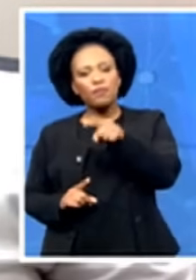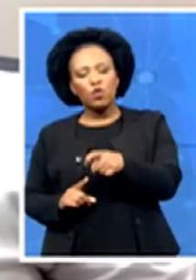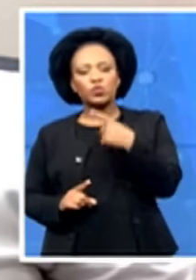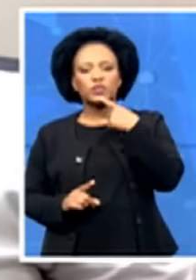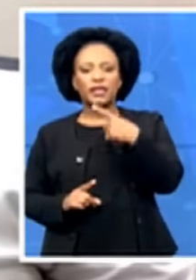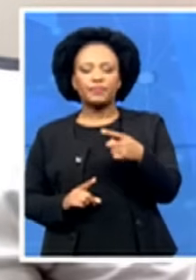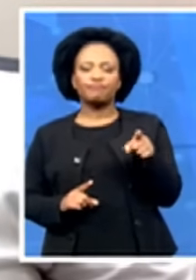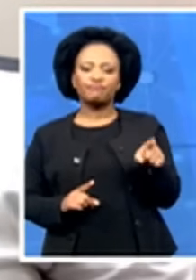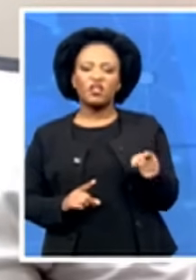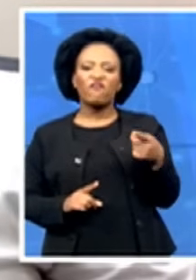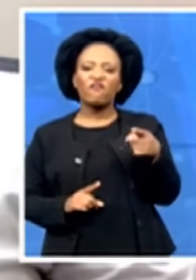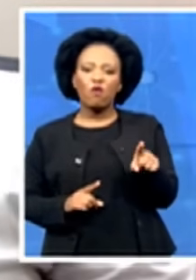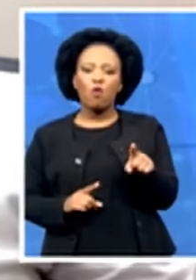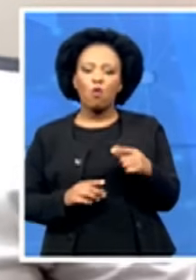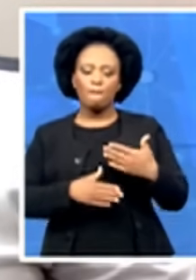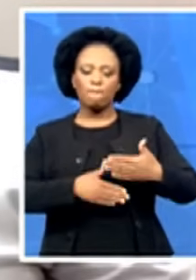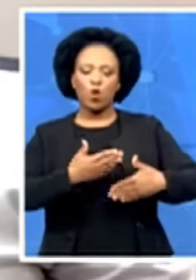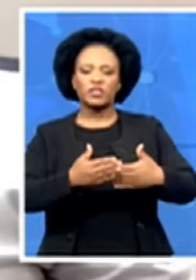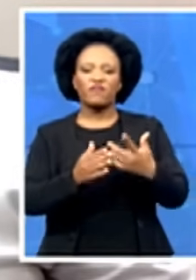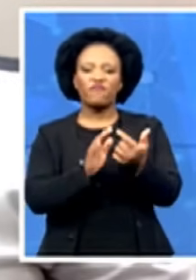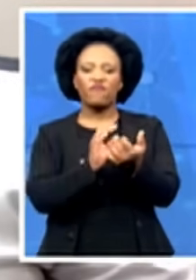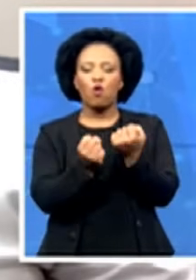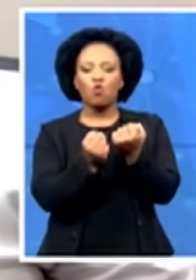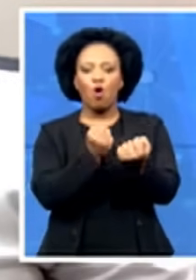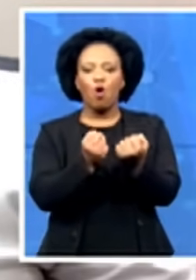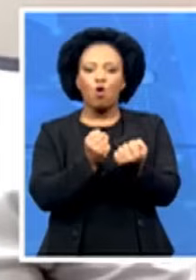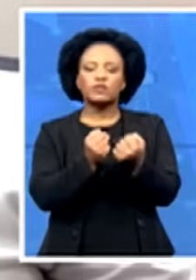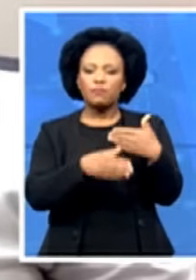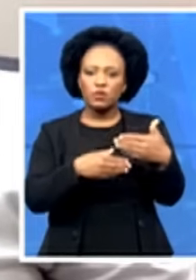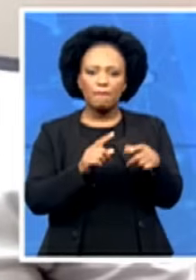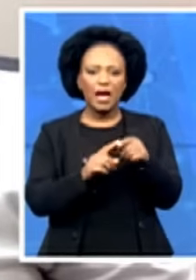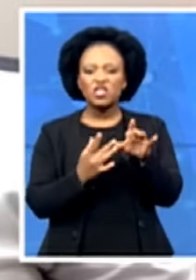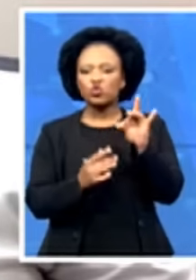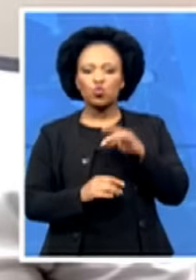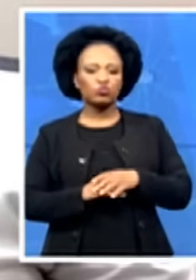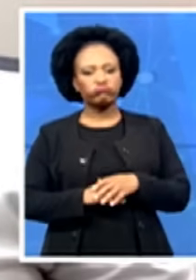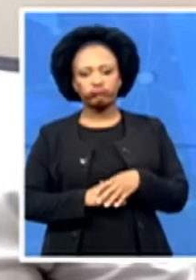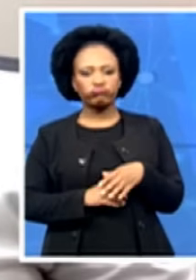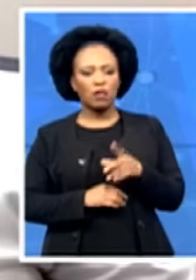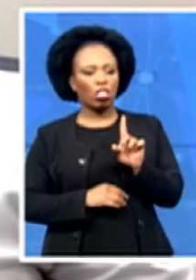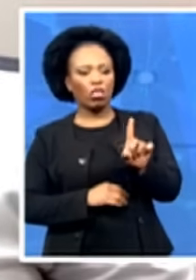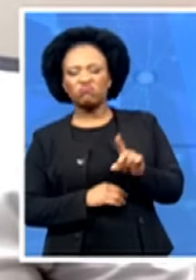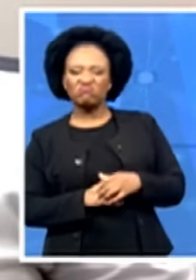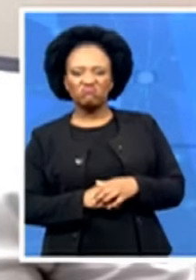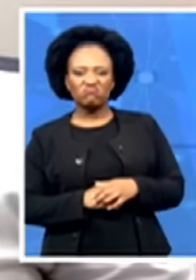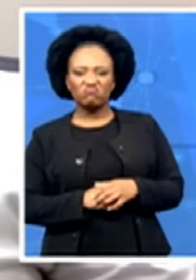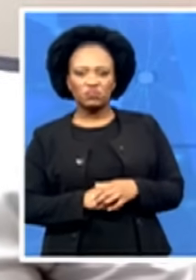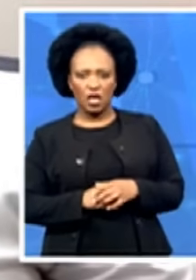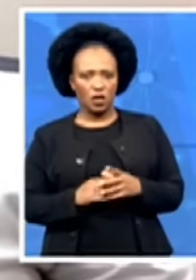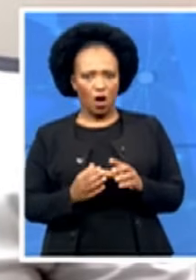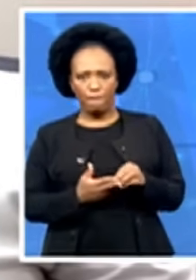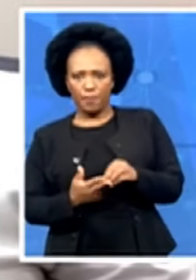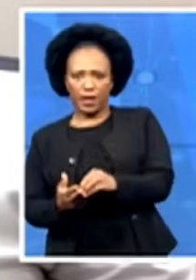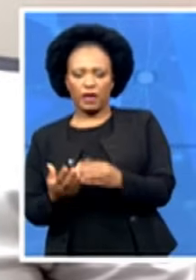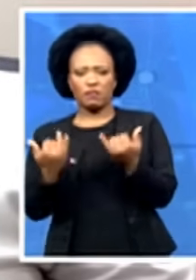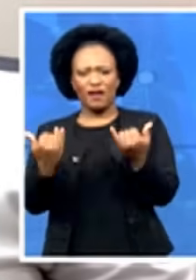proceedings, of which he elected not to. So he cannot just bring them now and try to resuscitate a case that he ought to have made in the contempt